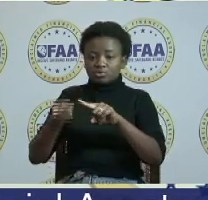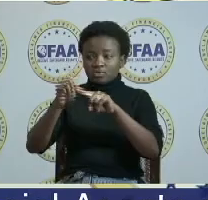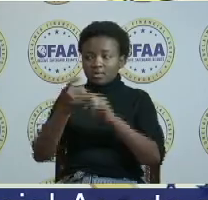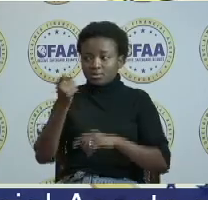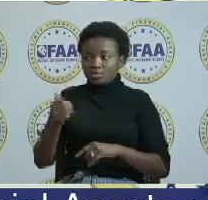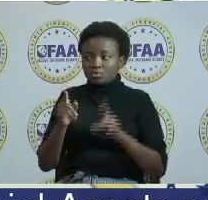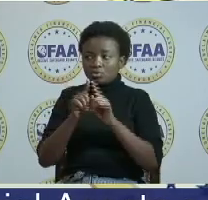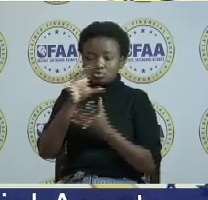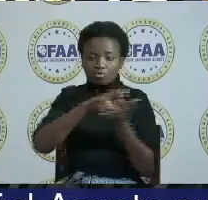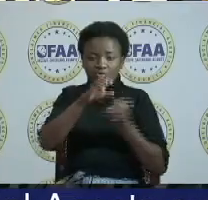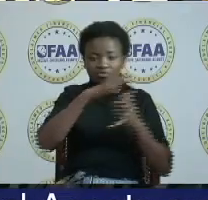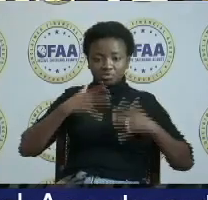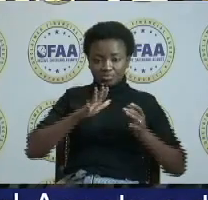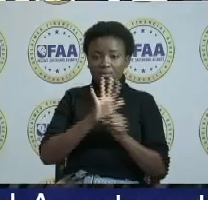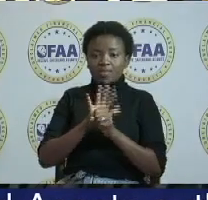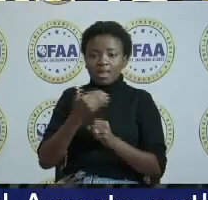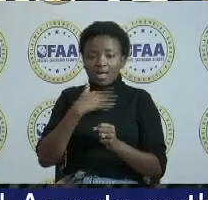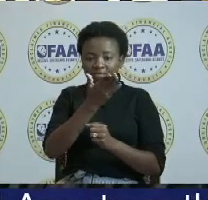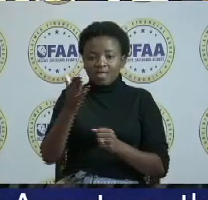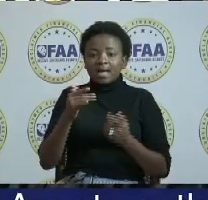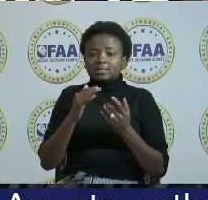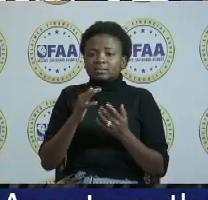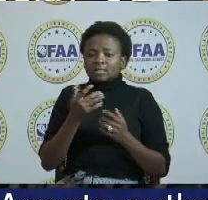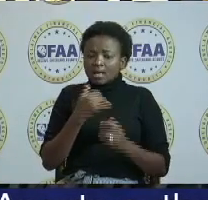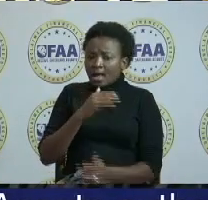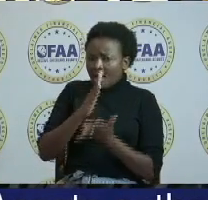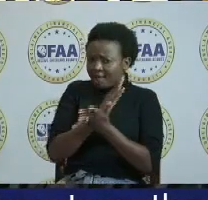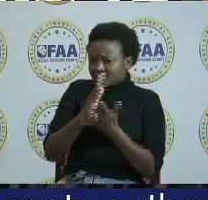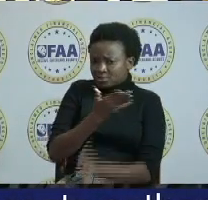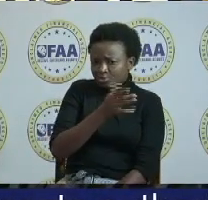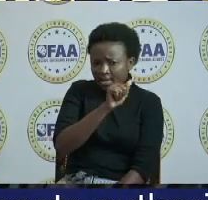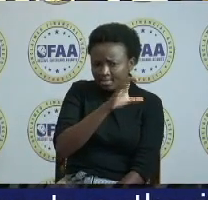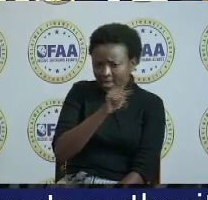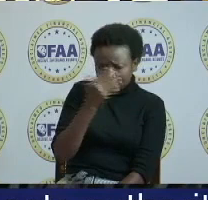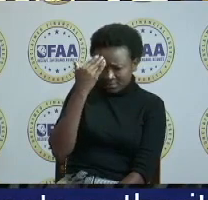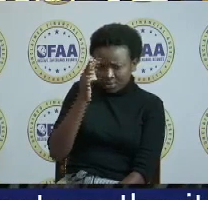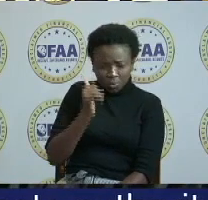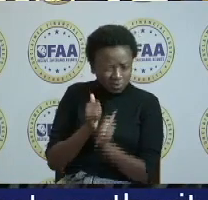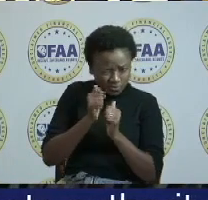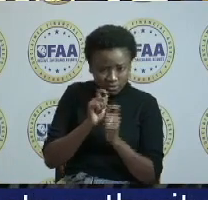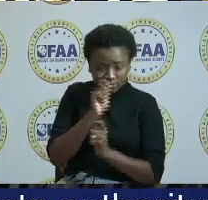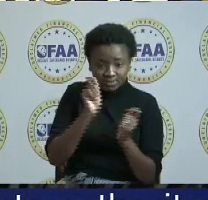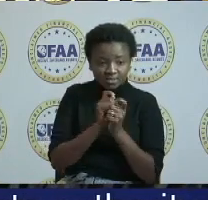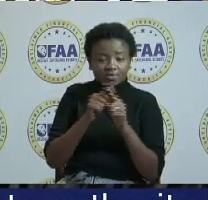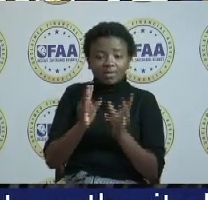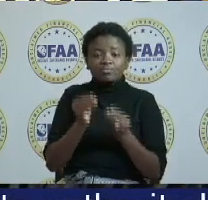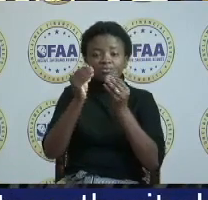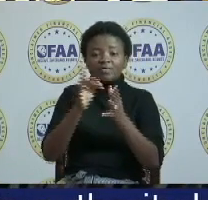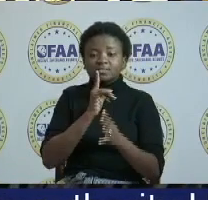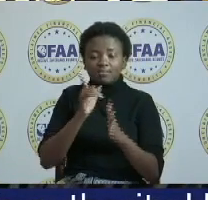Please. I think the confusion that's coming here, there's a section in the Act, I'm not quite sure the specific section, but provides